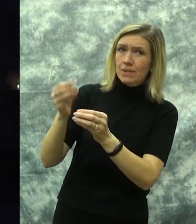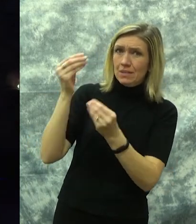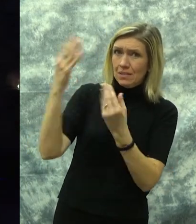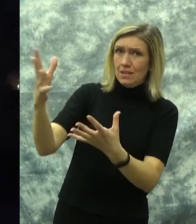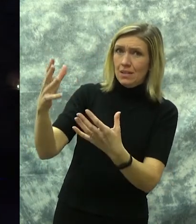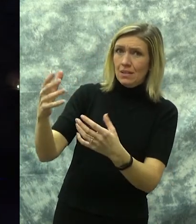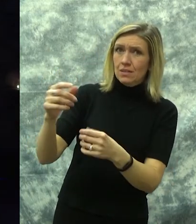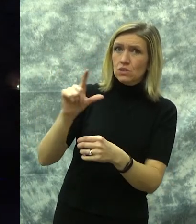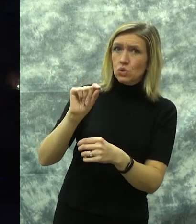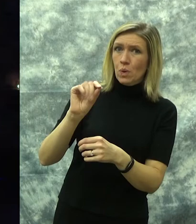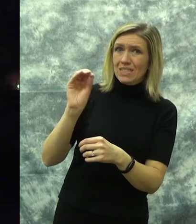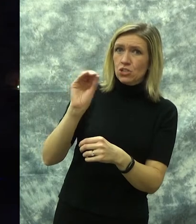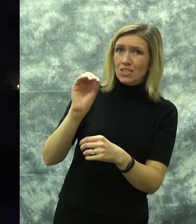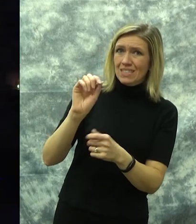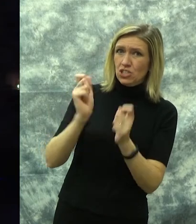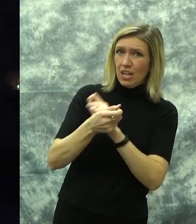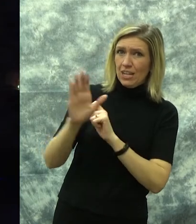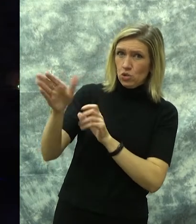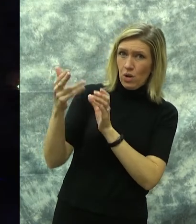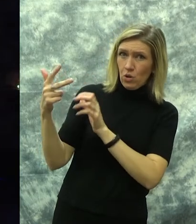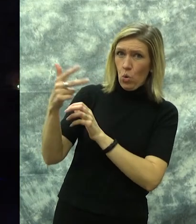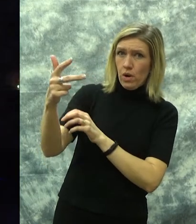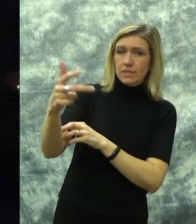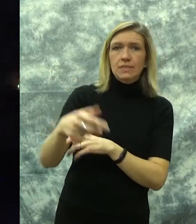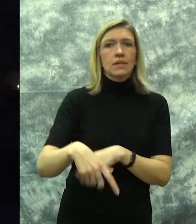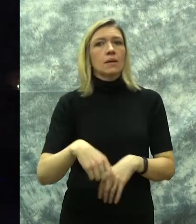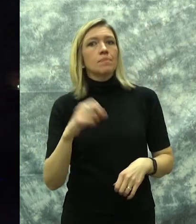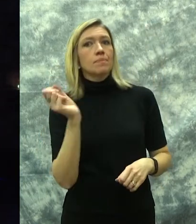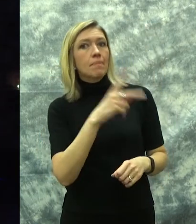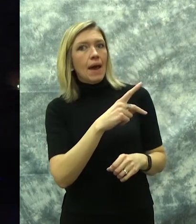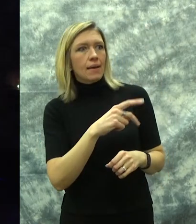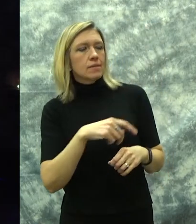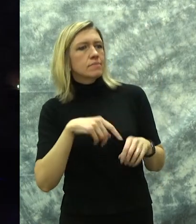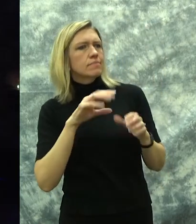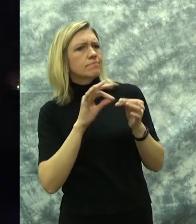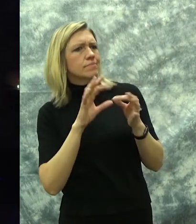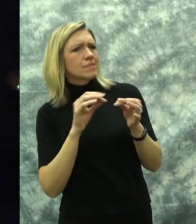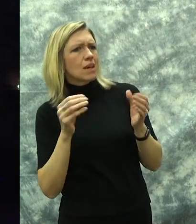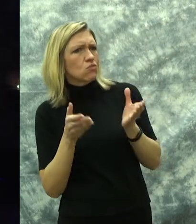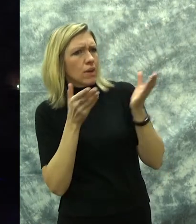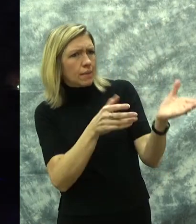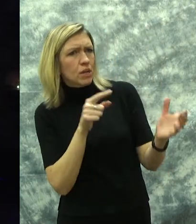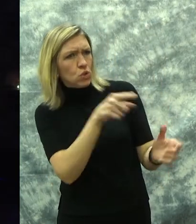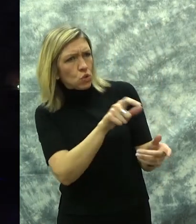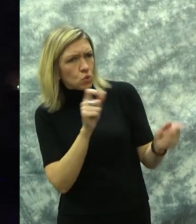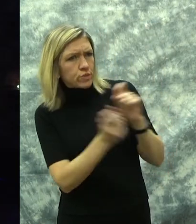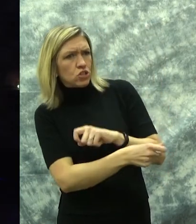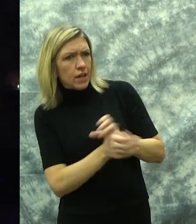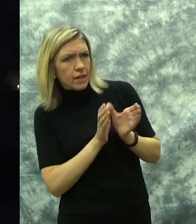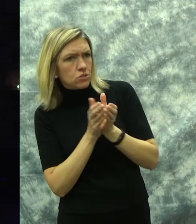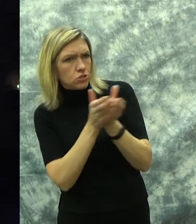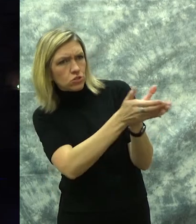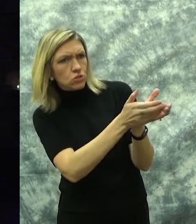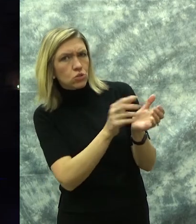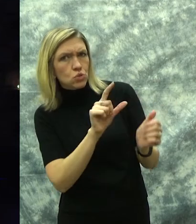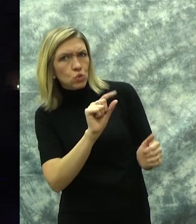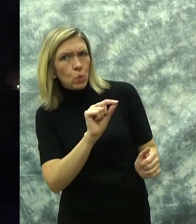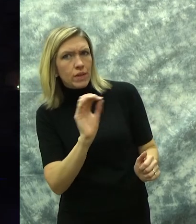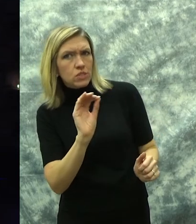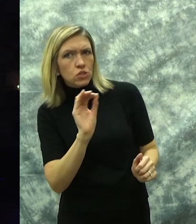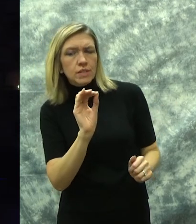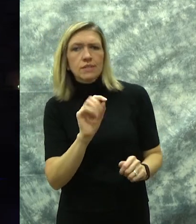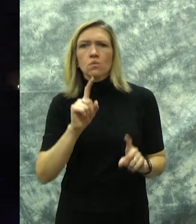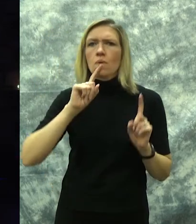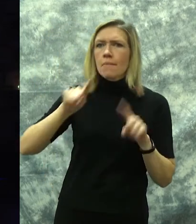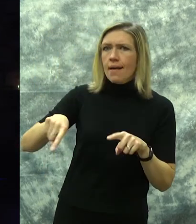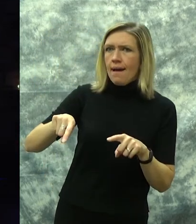came a signal. Advisable for you to change course 20 degrees. In reply, the captain said, send, I'm